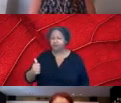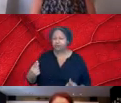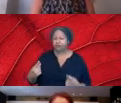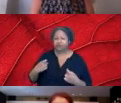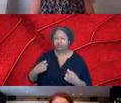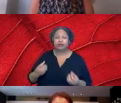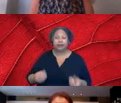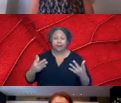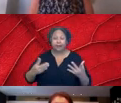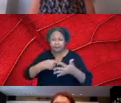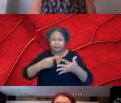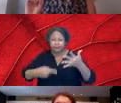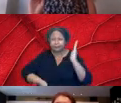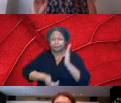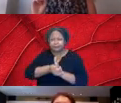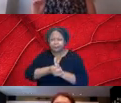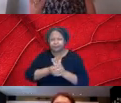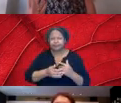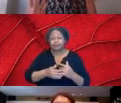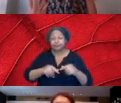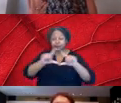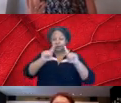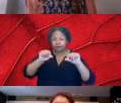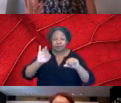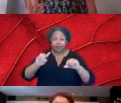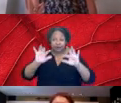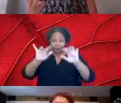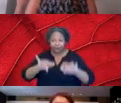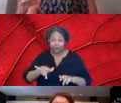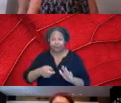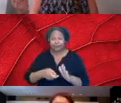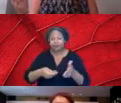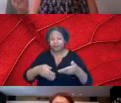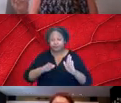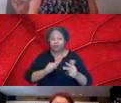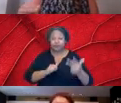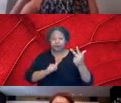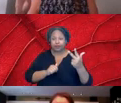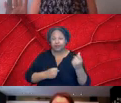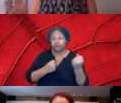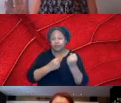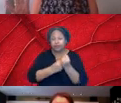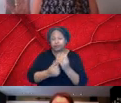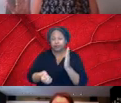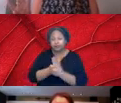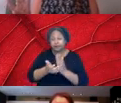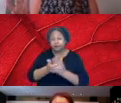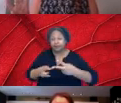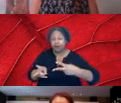pieces. The fields allow for three support materials to be uploaded plus that